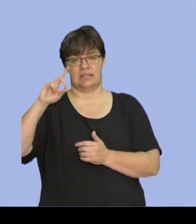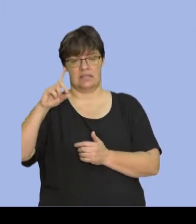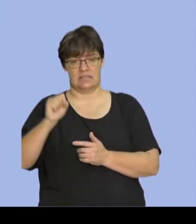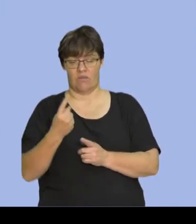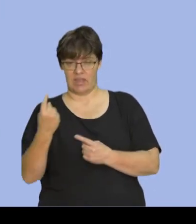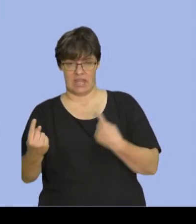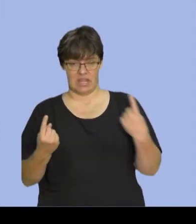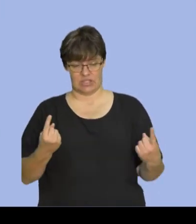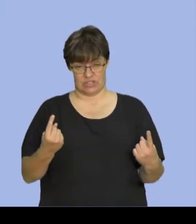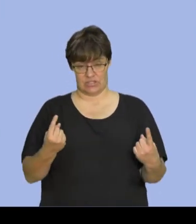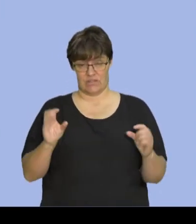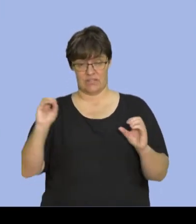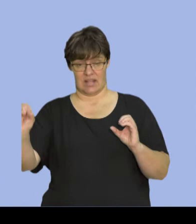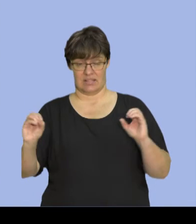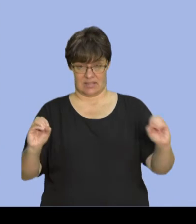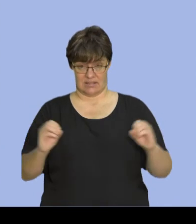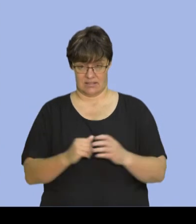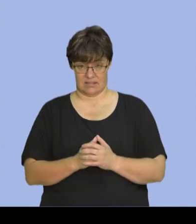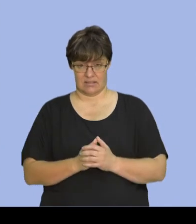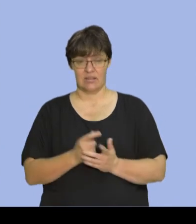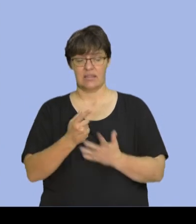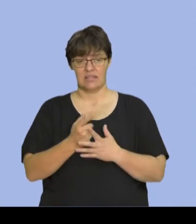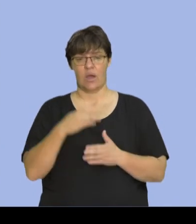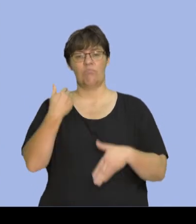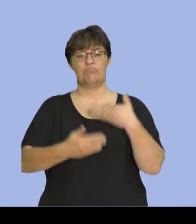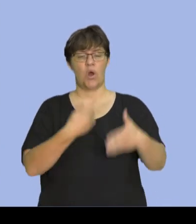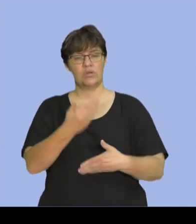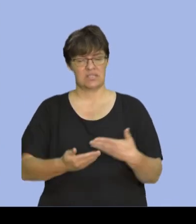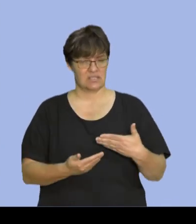cell. And this wraps up how the process of